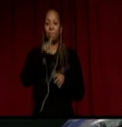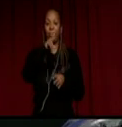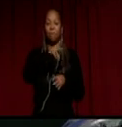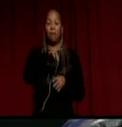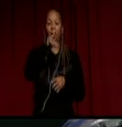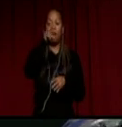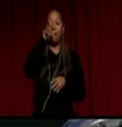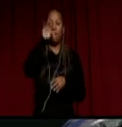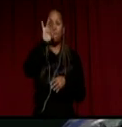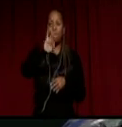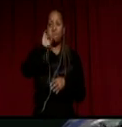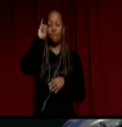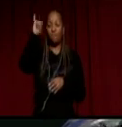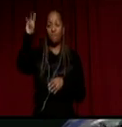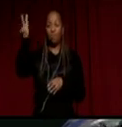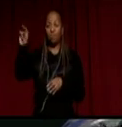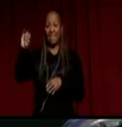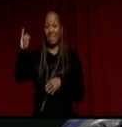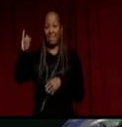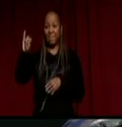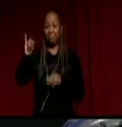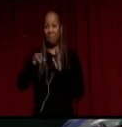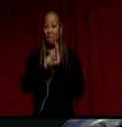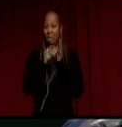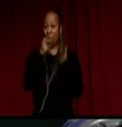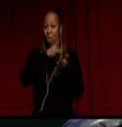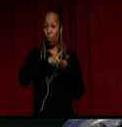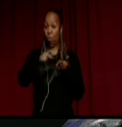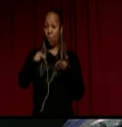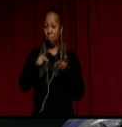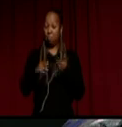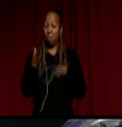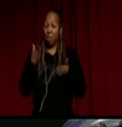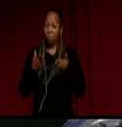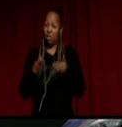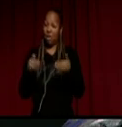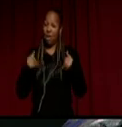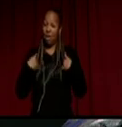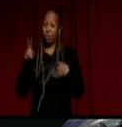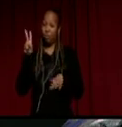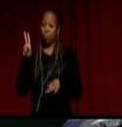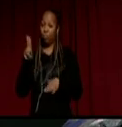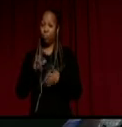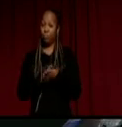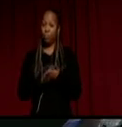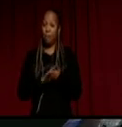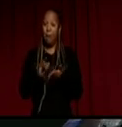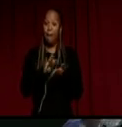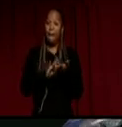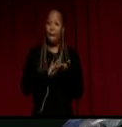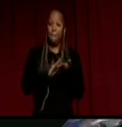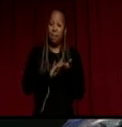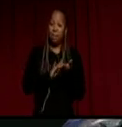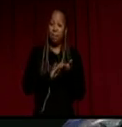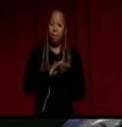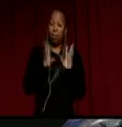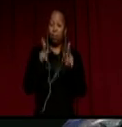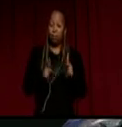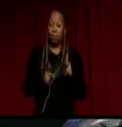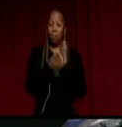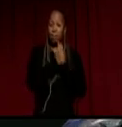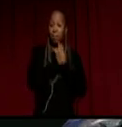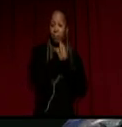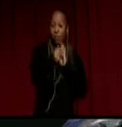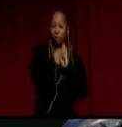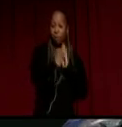was giving the medical advice. It almost seemed like we should have two briefings. We should have a medical briefing so that the